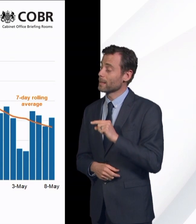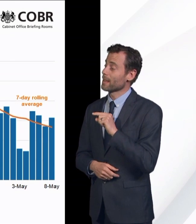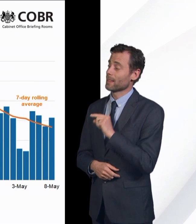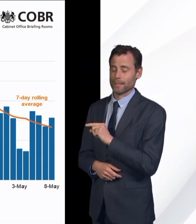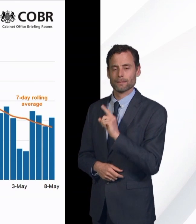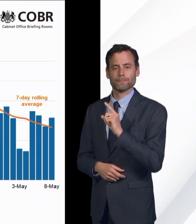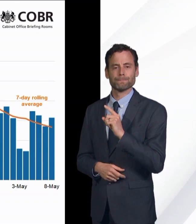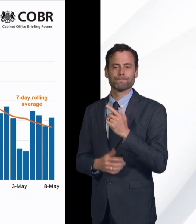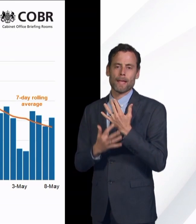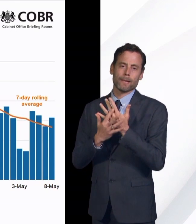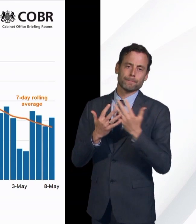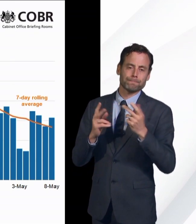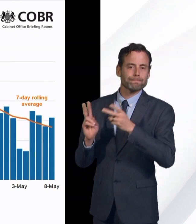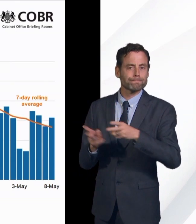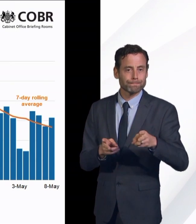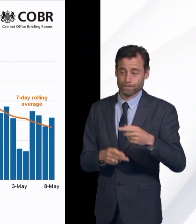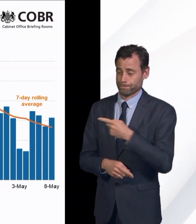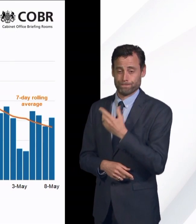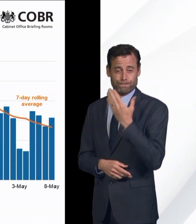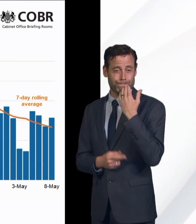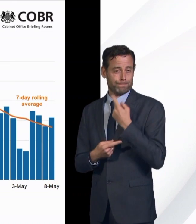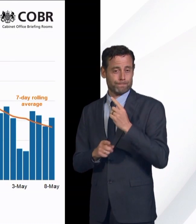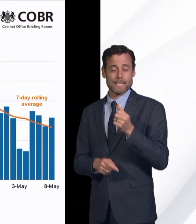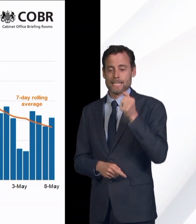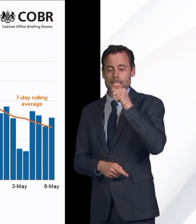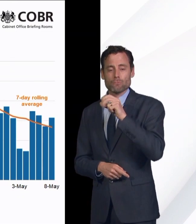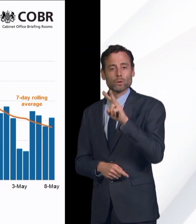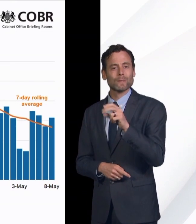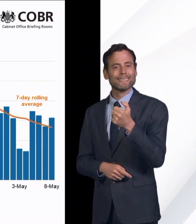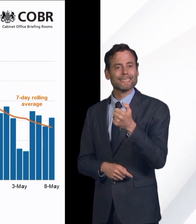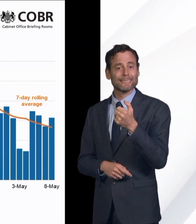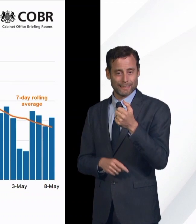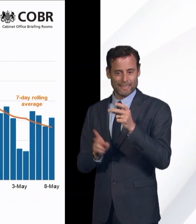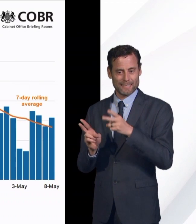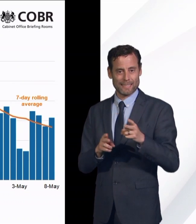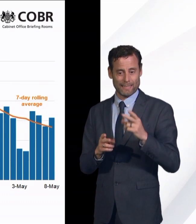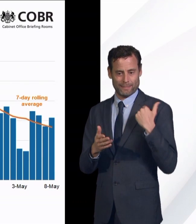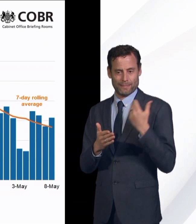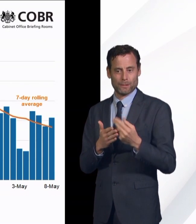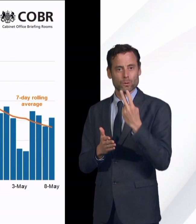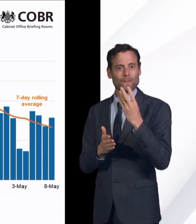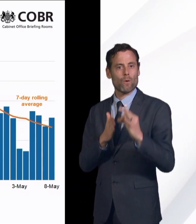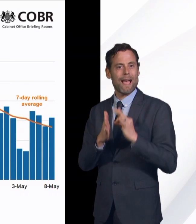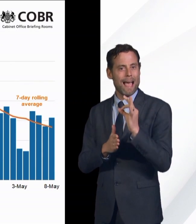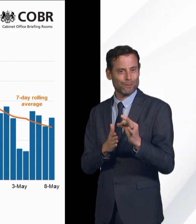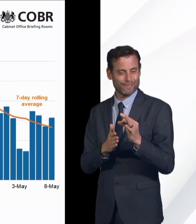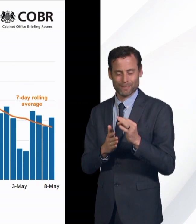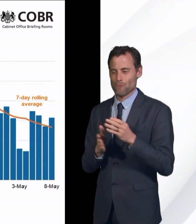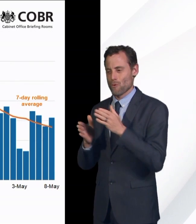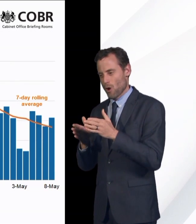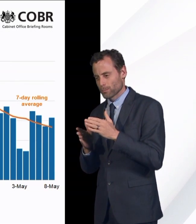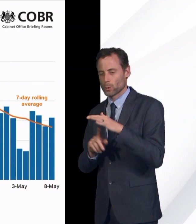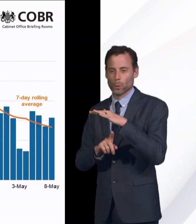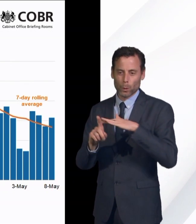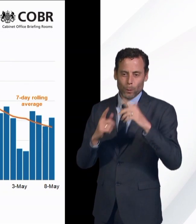you will have just heard of another 626 deaths in all settings today. But you can also see